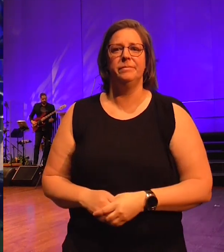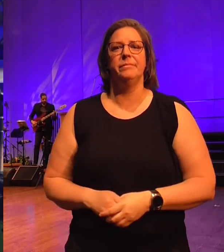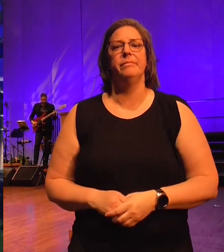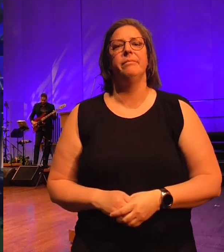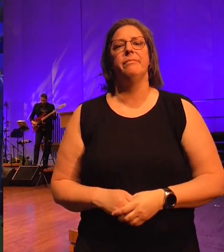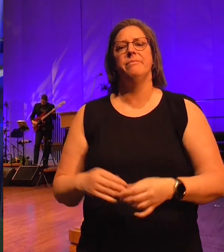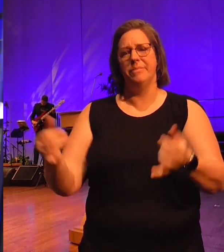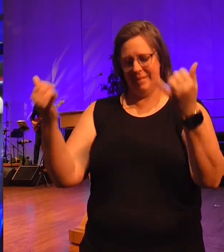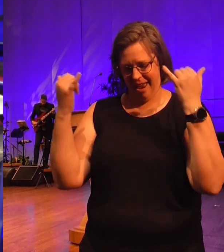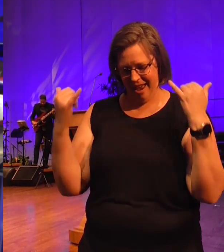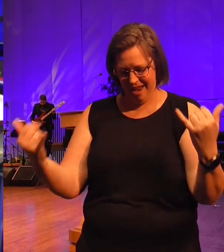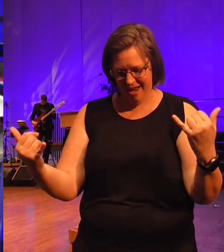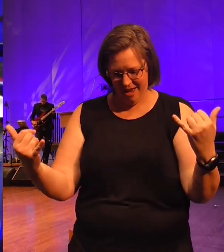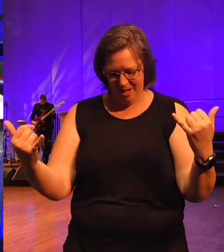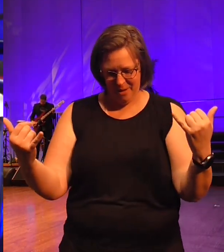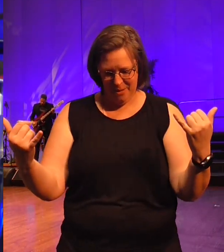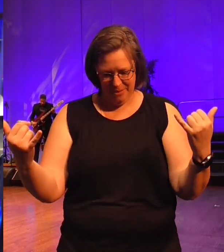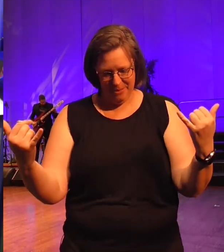Right